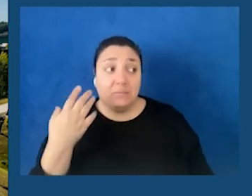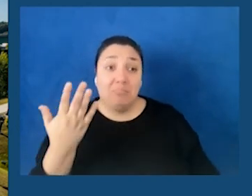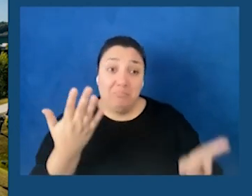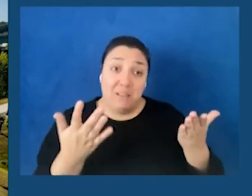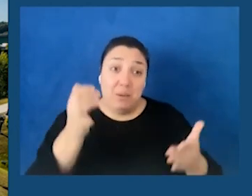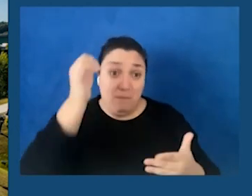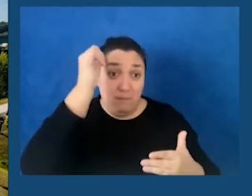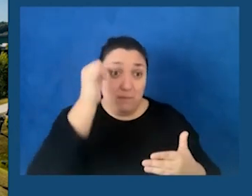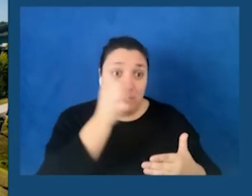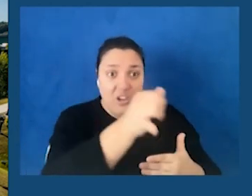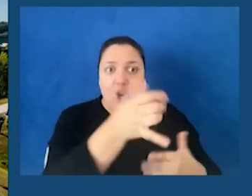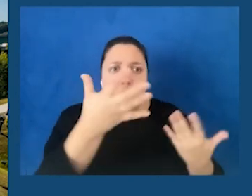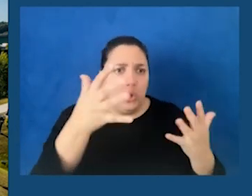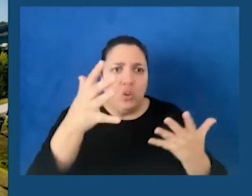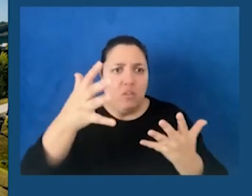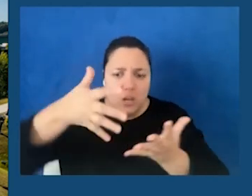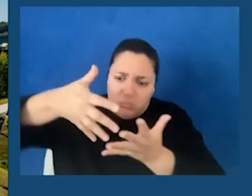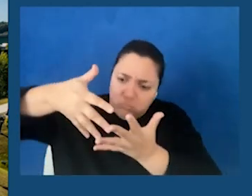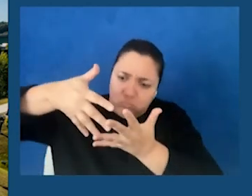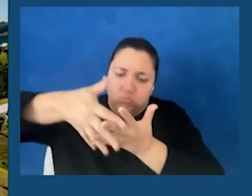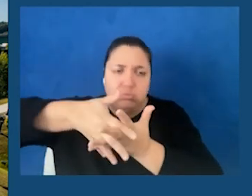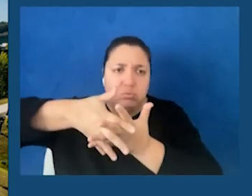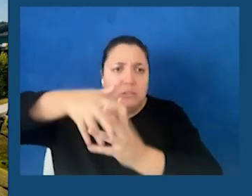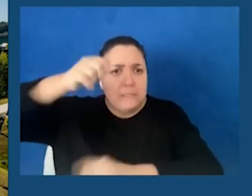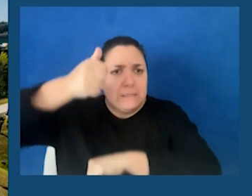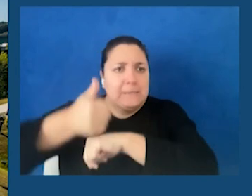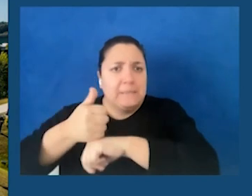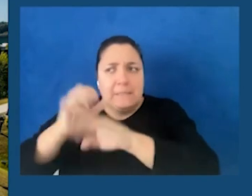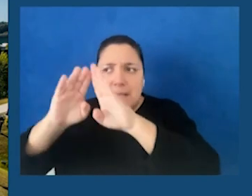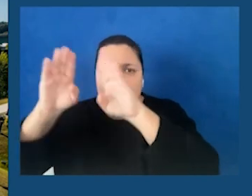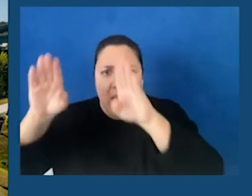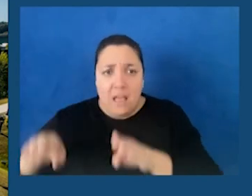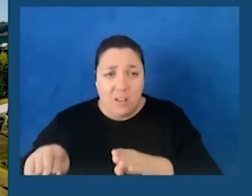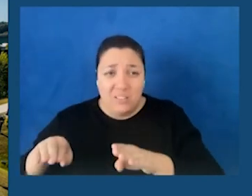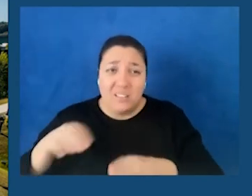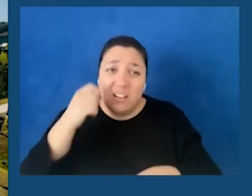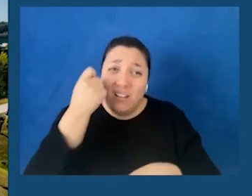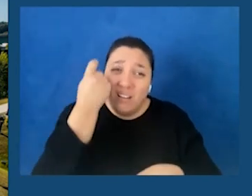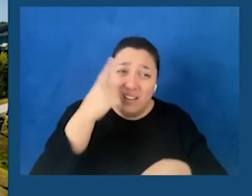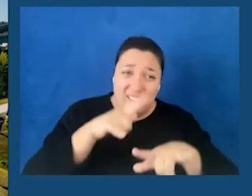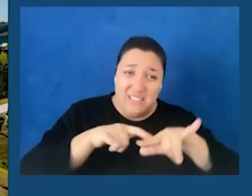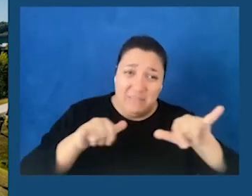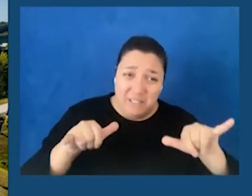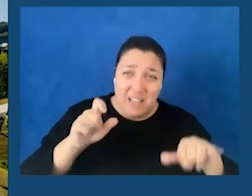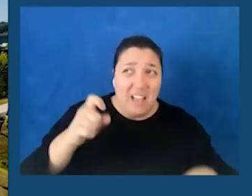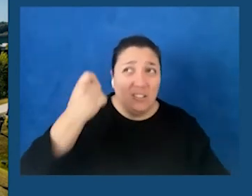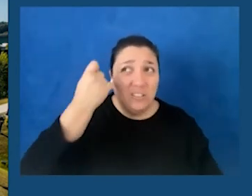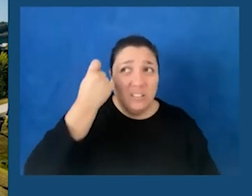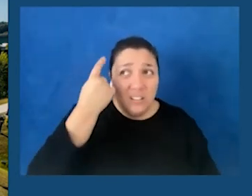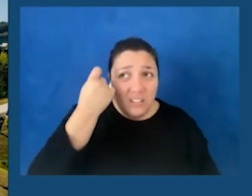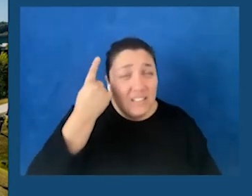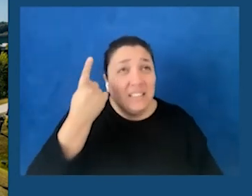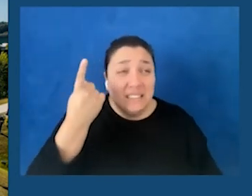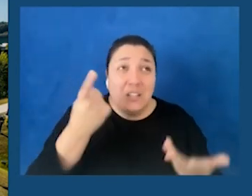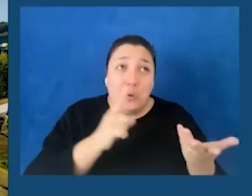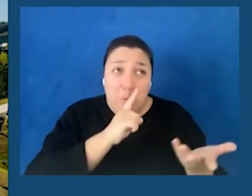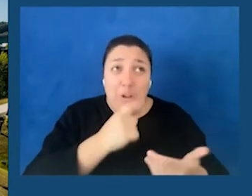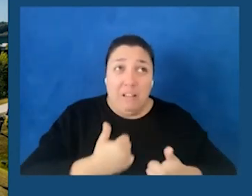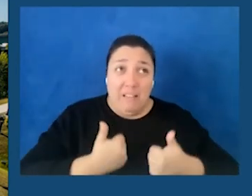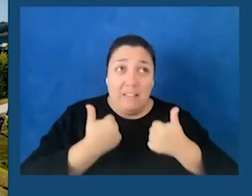here, this is your home. We also have to deal with the realities of our time. And so we're setting aside $250